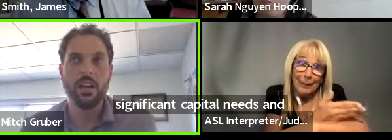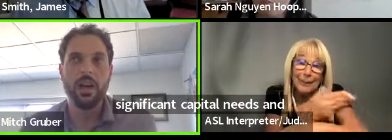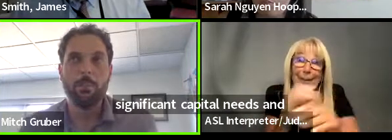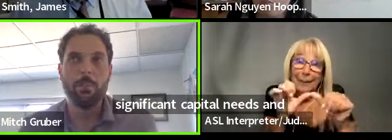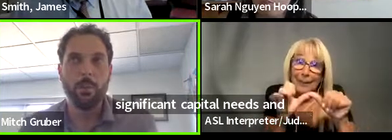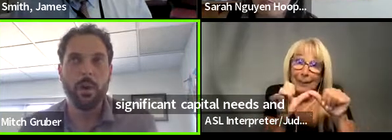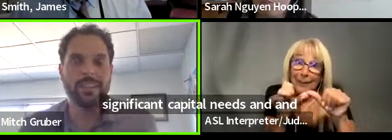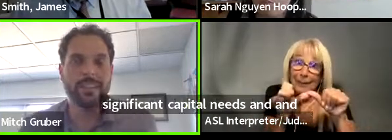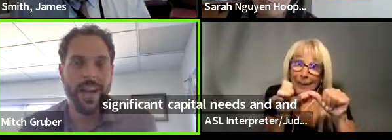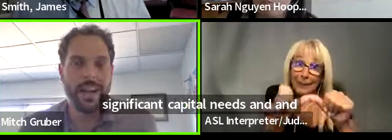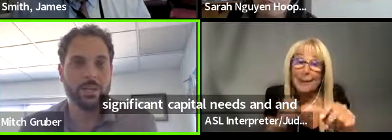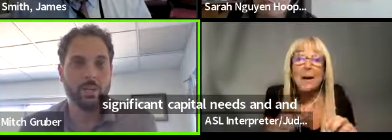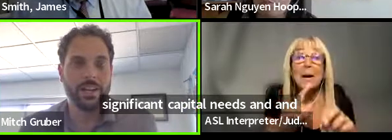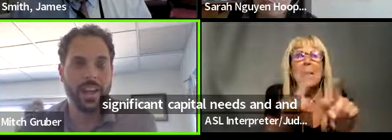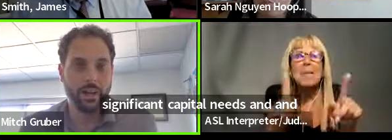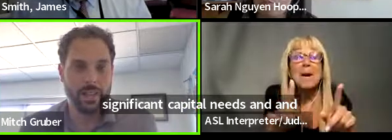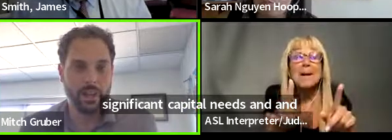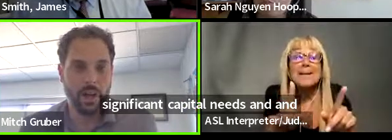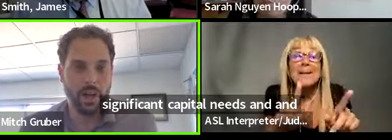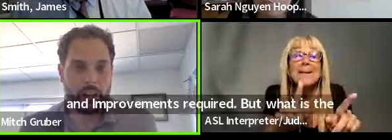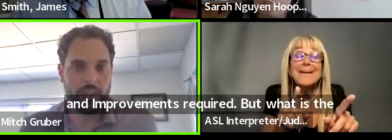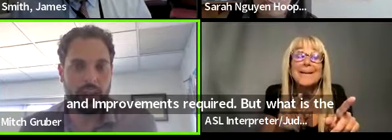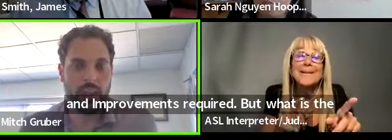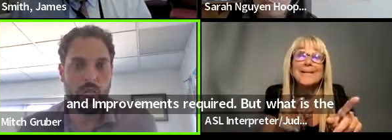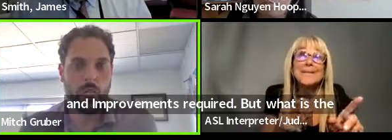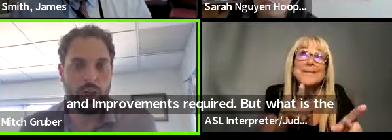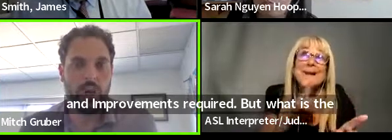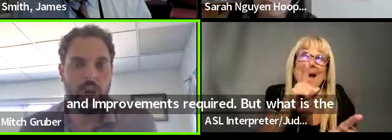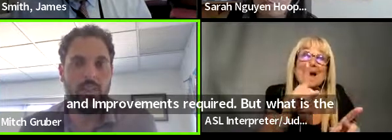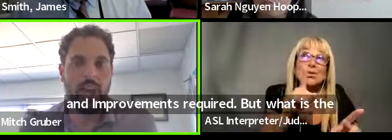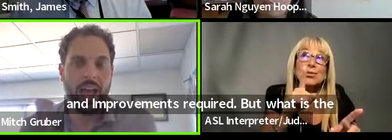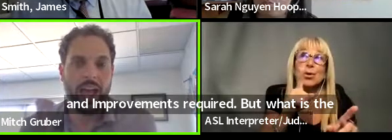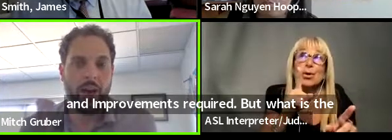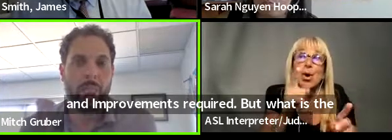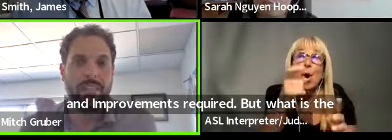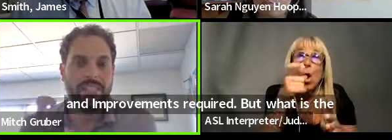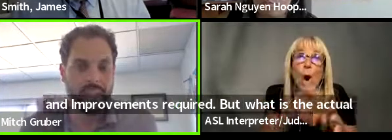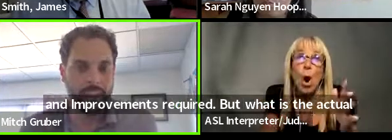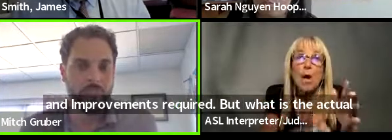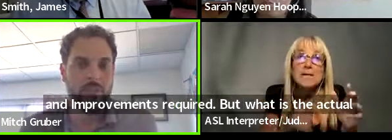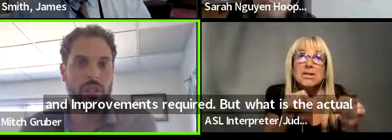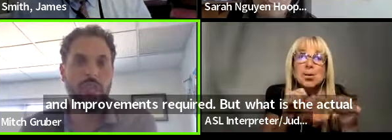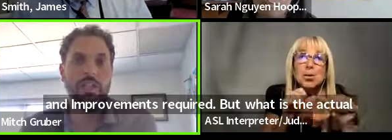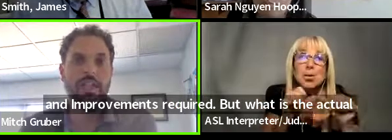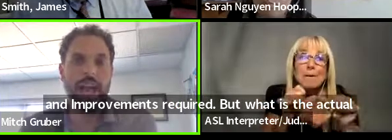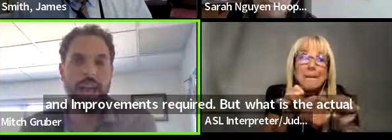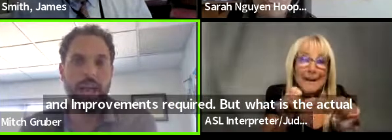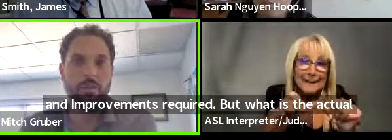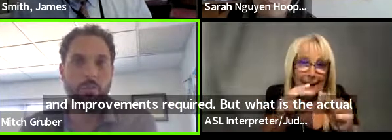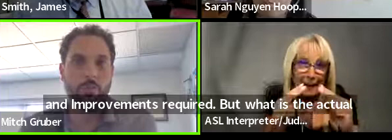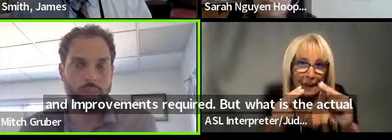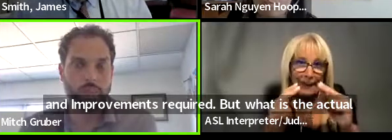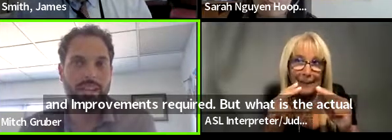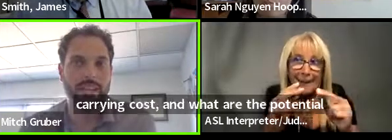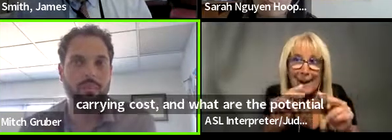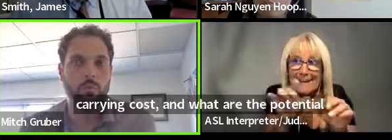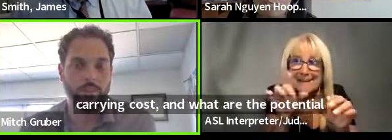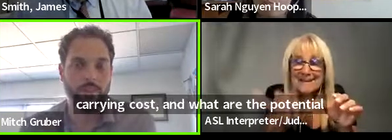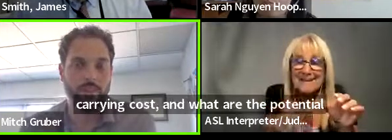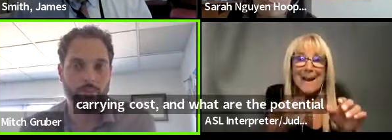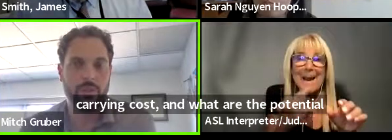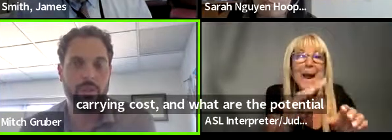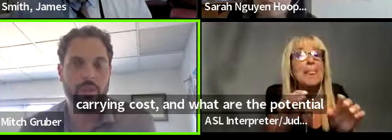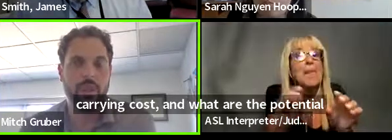required. But what is the actual carrying cost, and what are the potential and